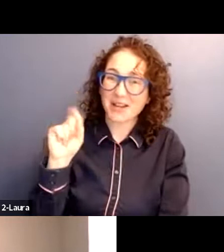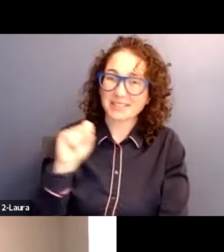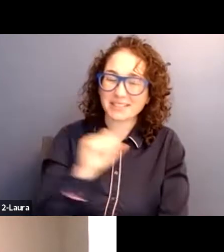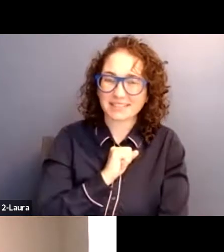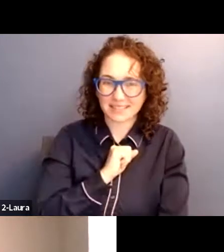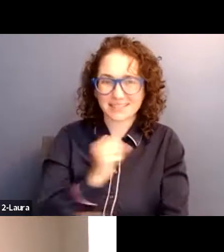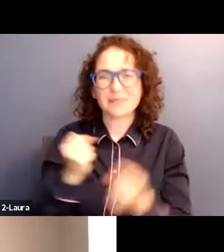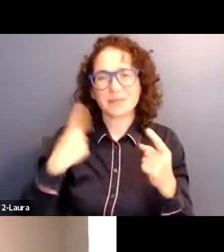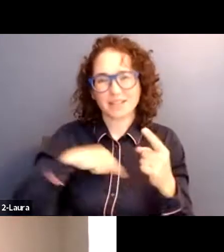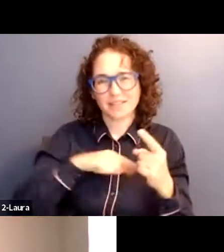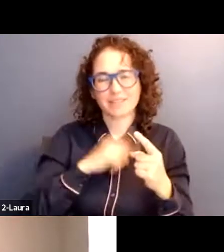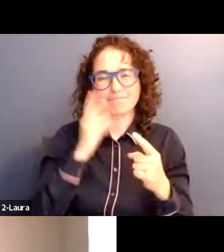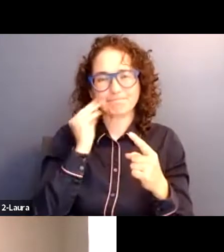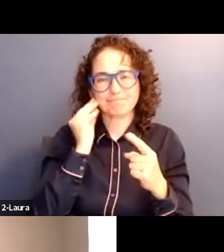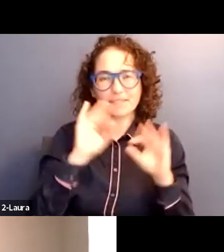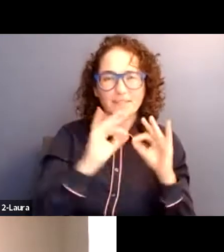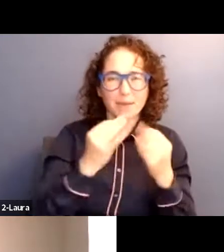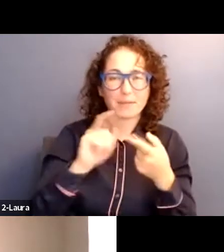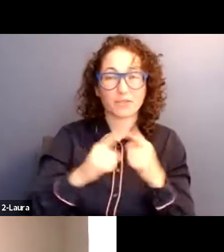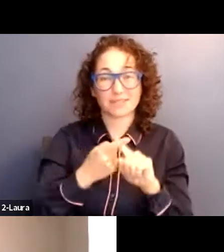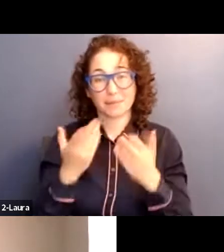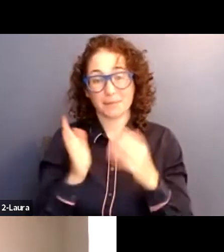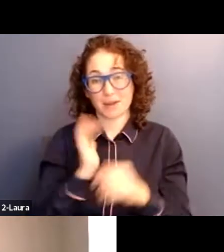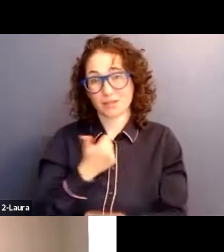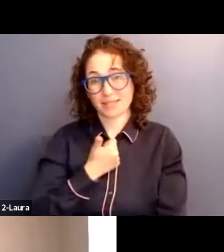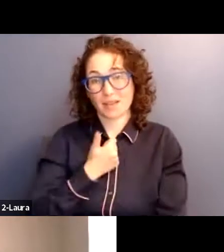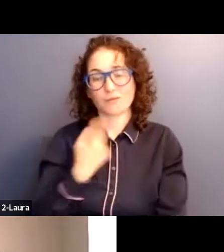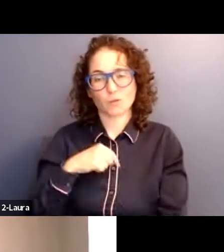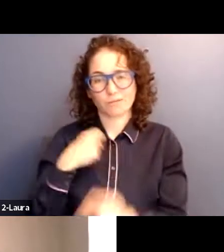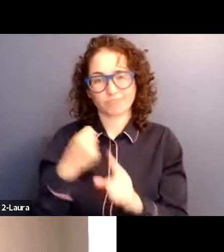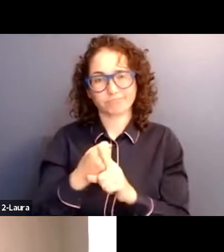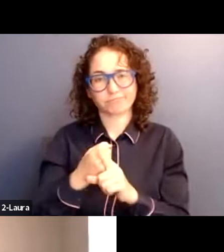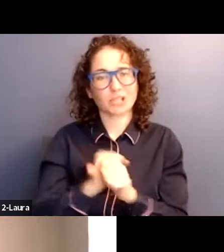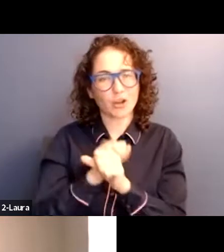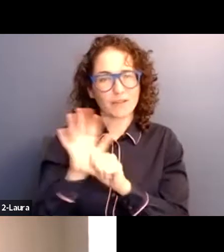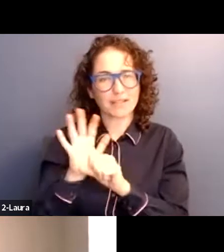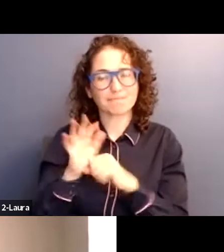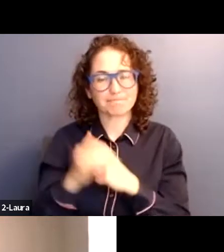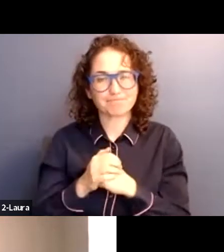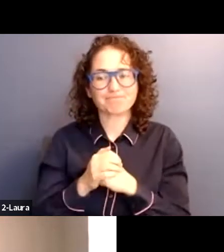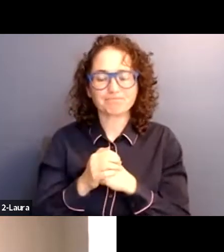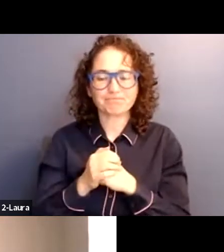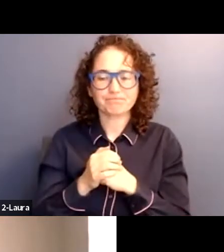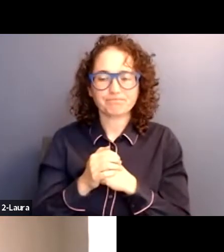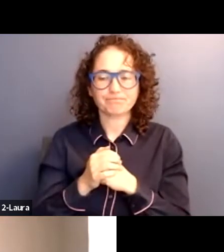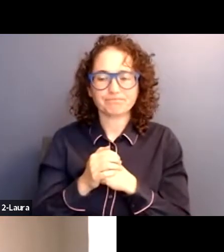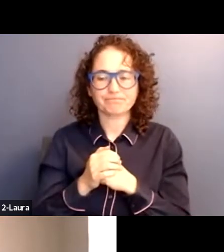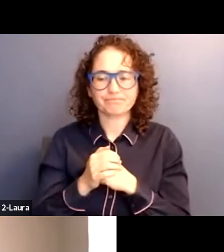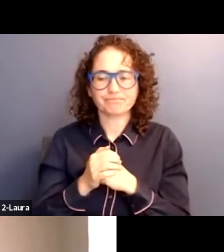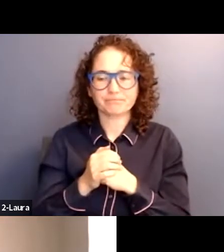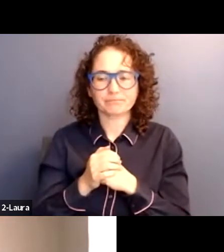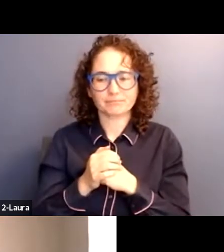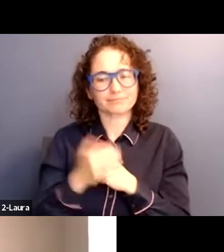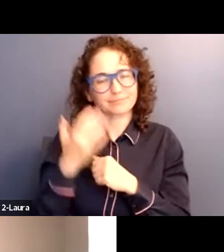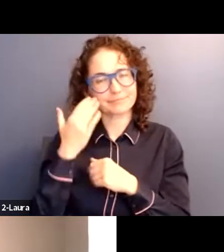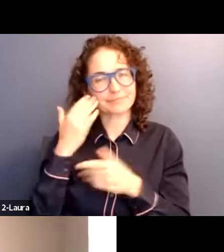us have had family and friends, maybe even ourselves, who've come down with COVID. And there are